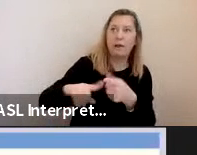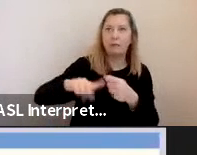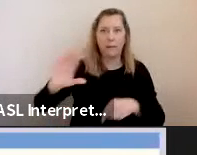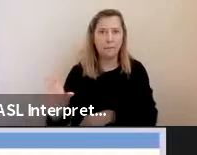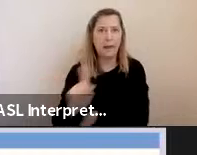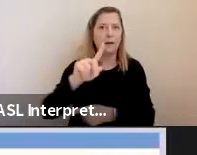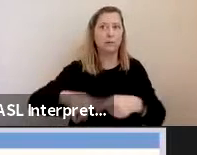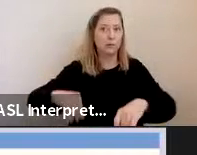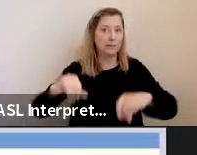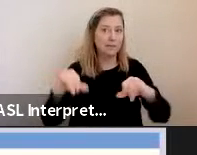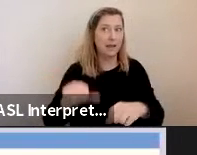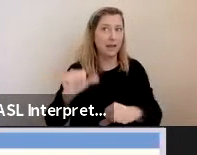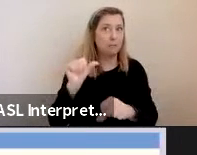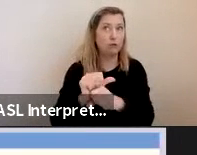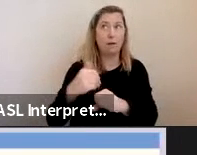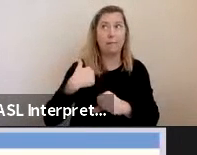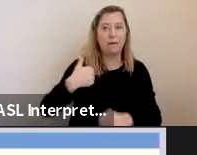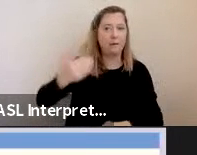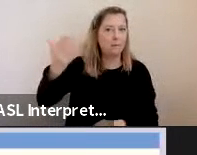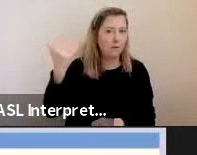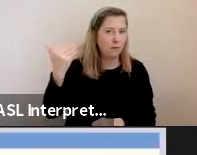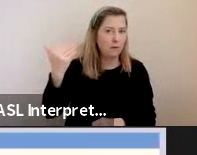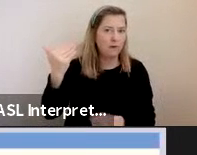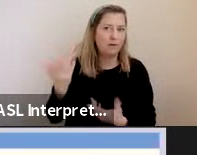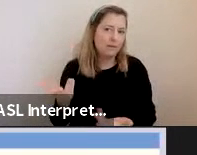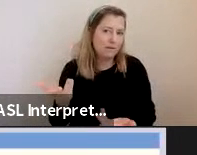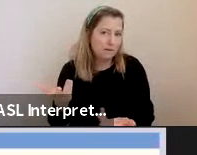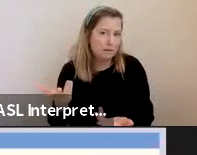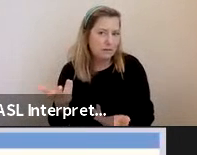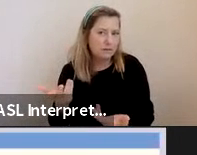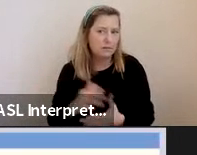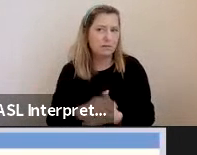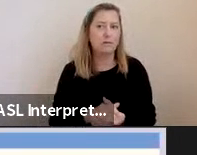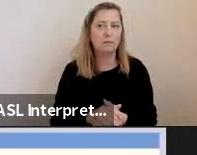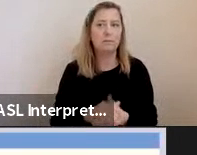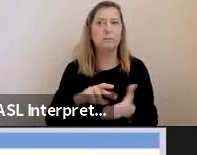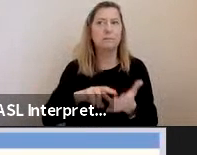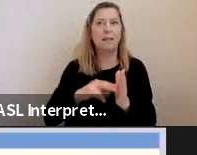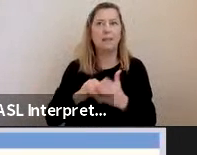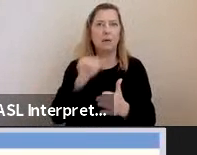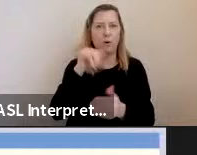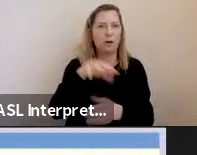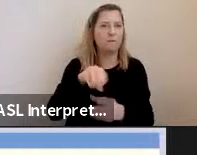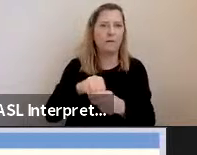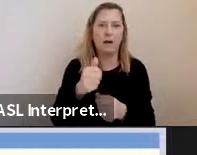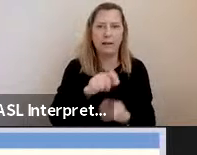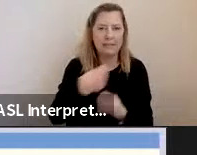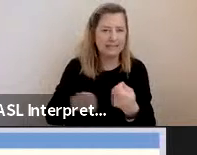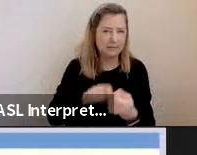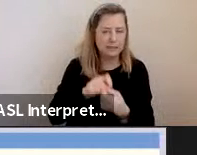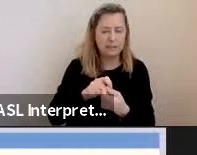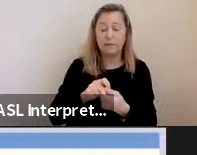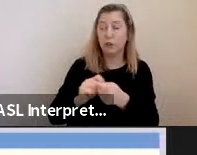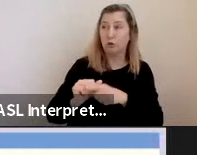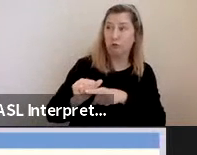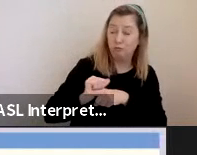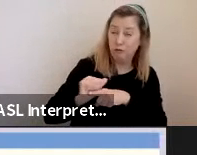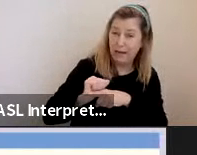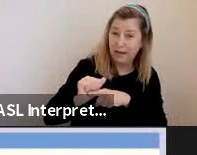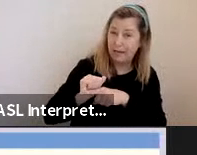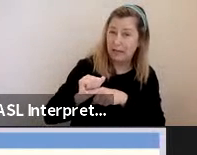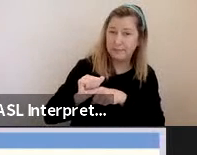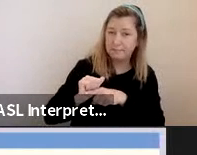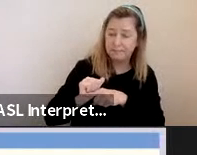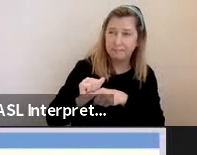to the same job that they had before, so that it would not involve any specific job training,